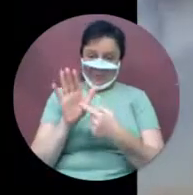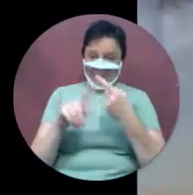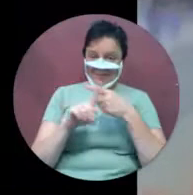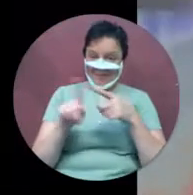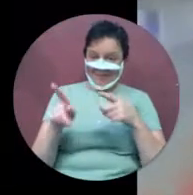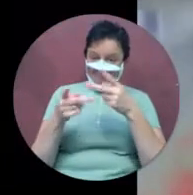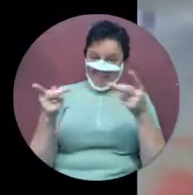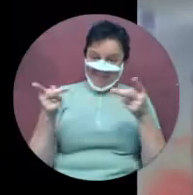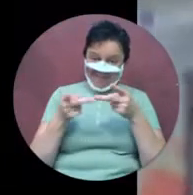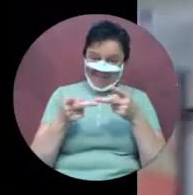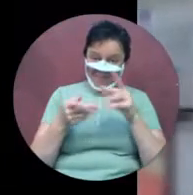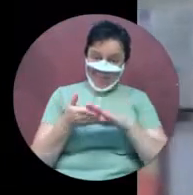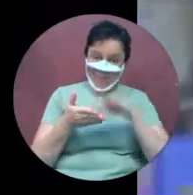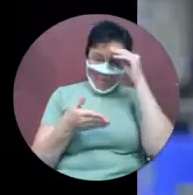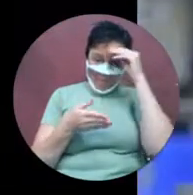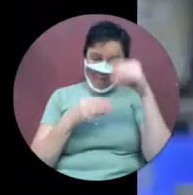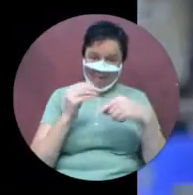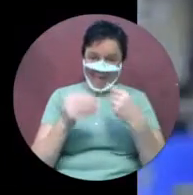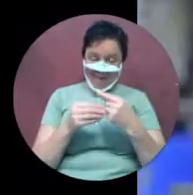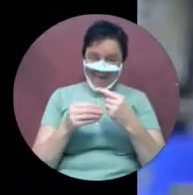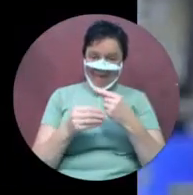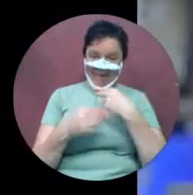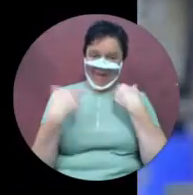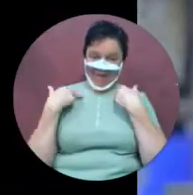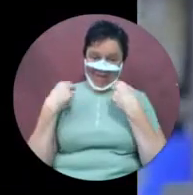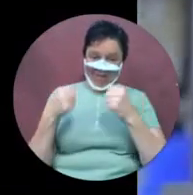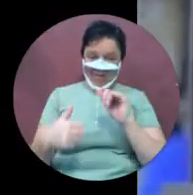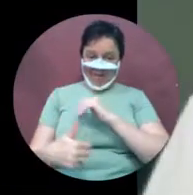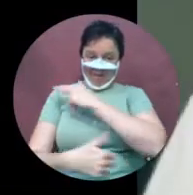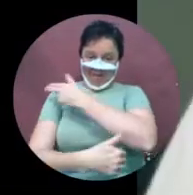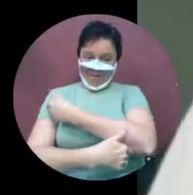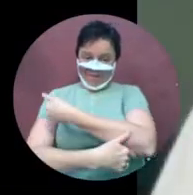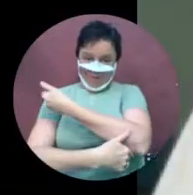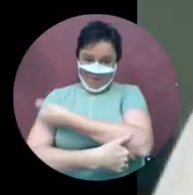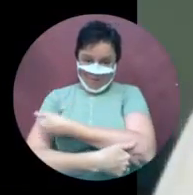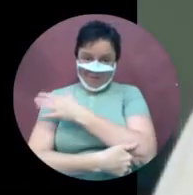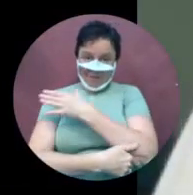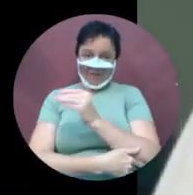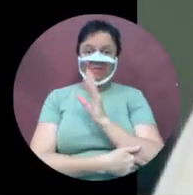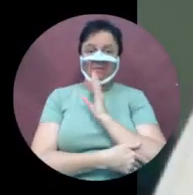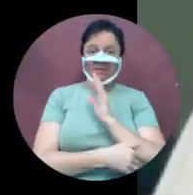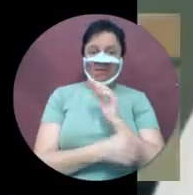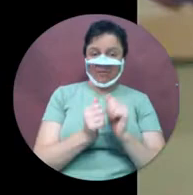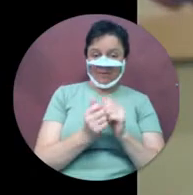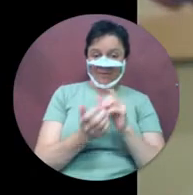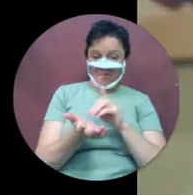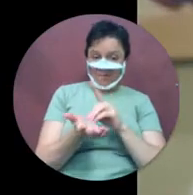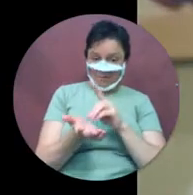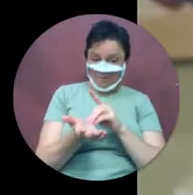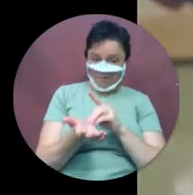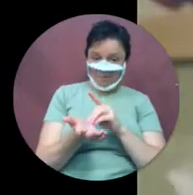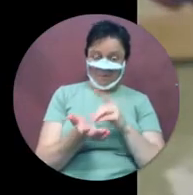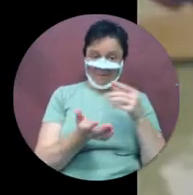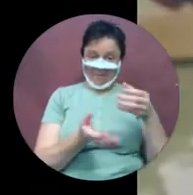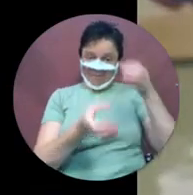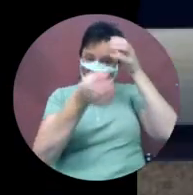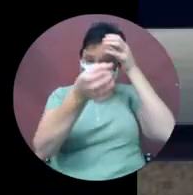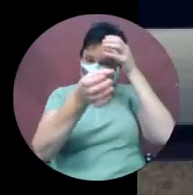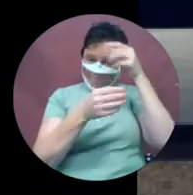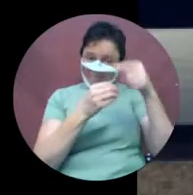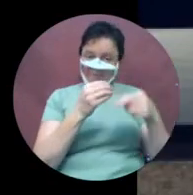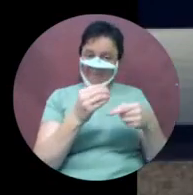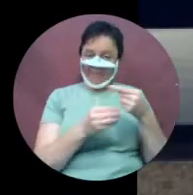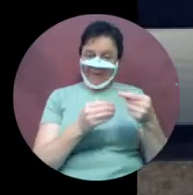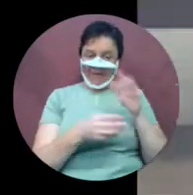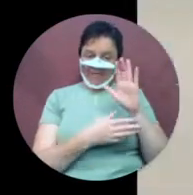hospitals. And there, the course material is going to be presented to you by some of the most outstanding physicians within that specialty.